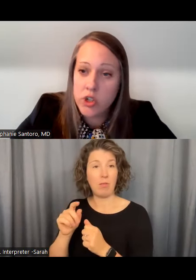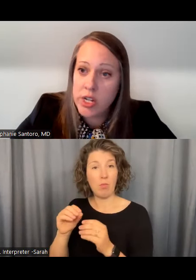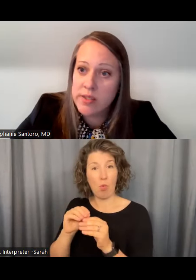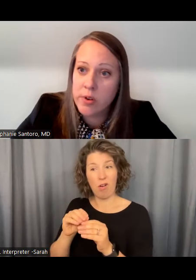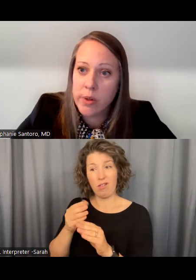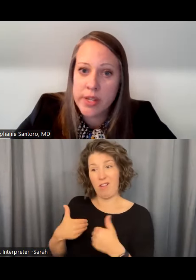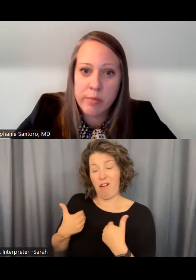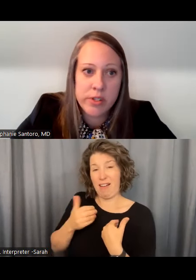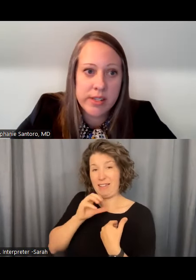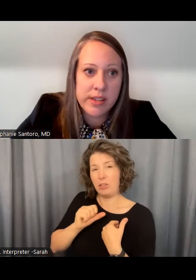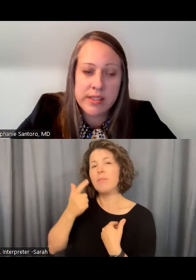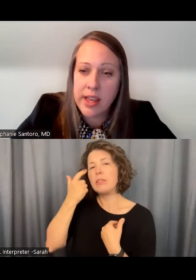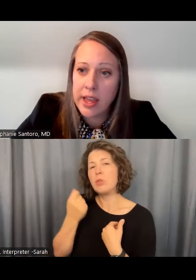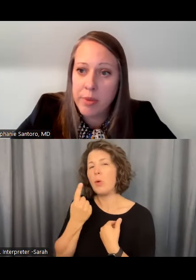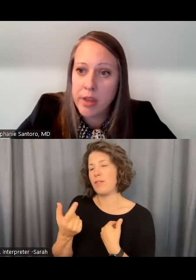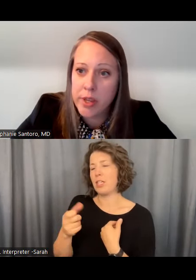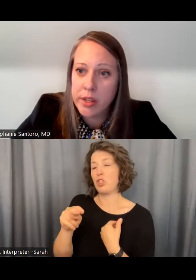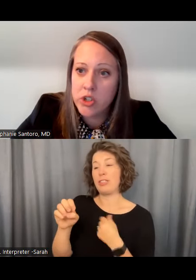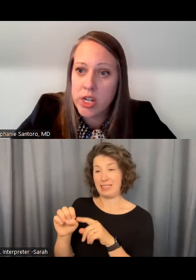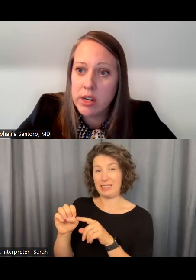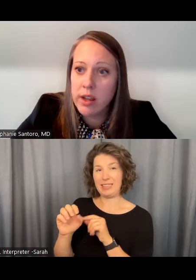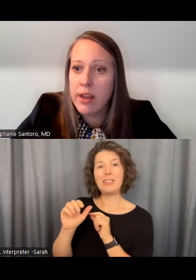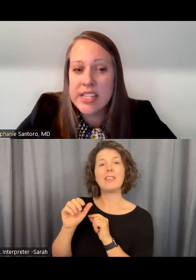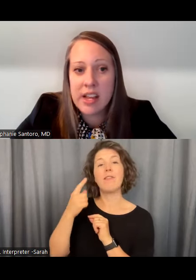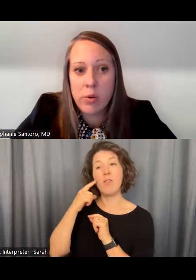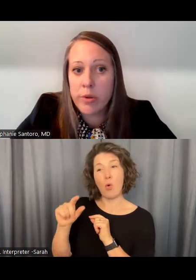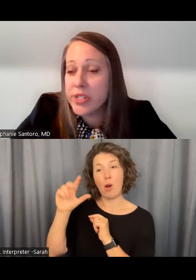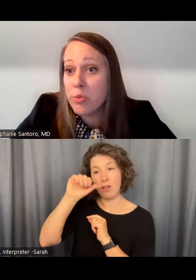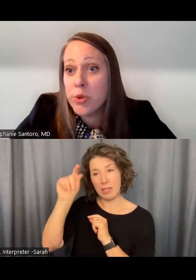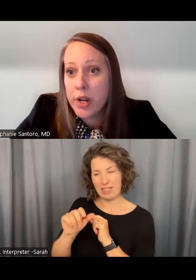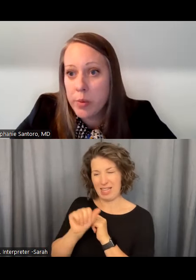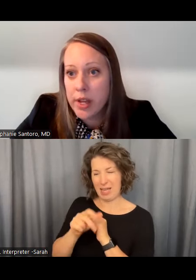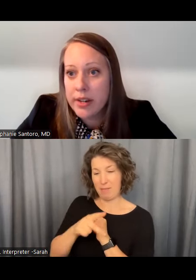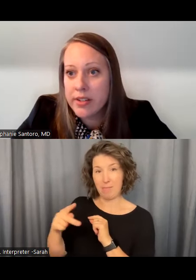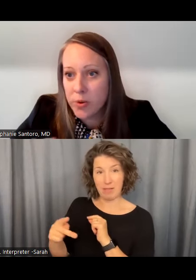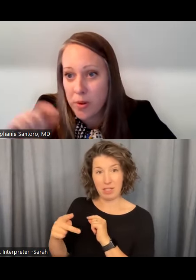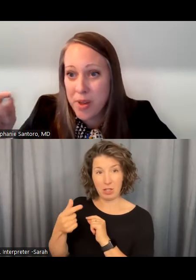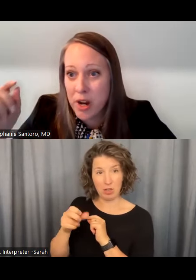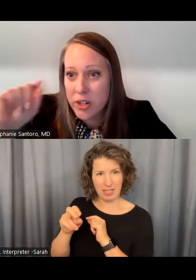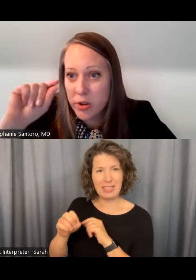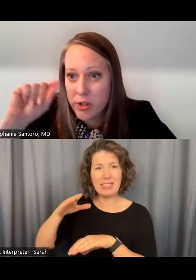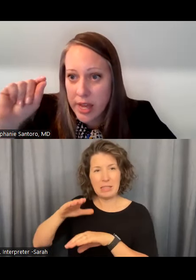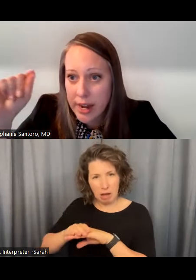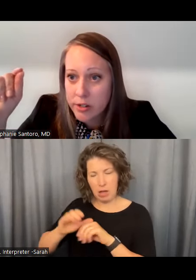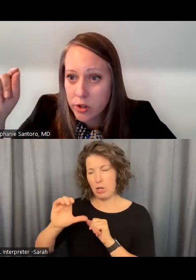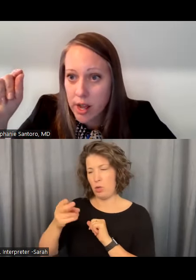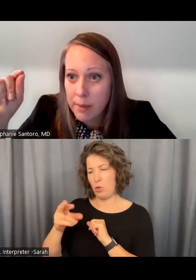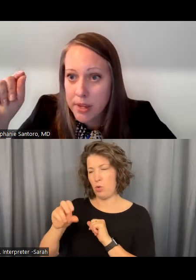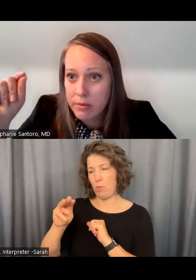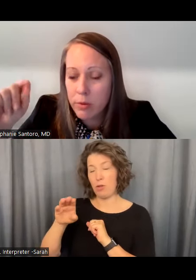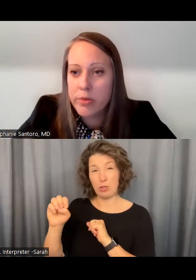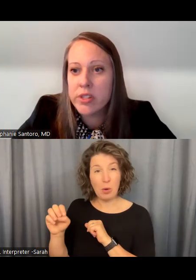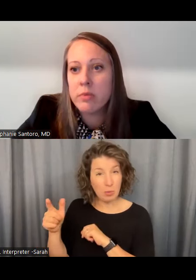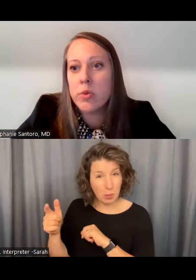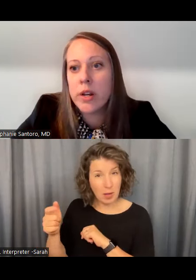of the genes for Alzheimer's disease, the APP gene, is on chromosome 21. So you remember I showed you that extra copy